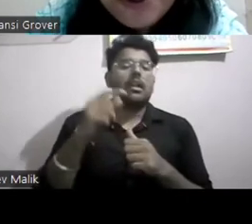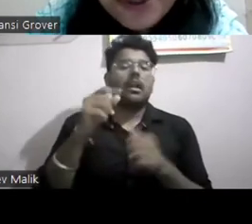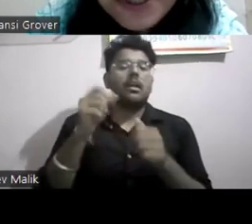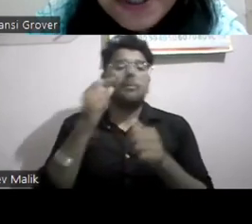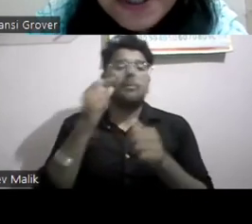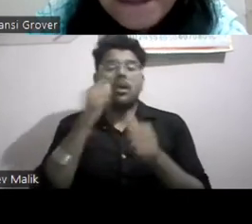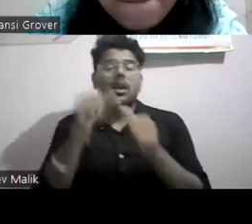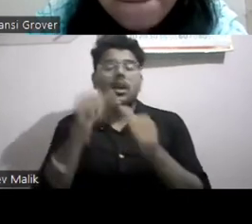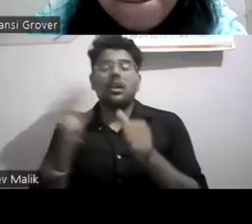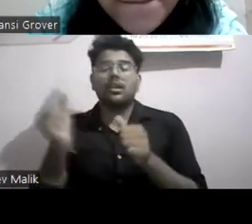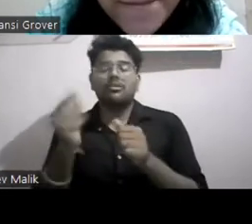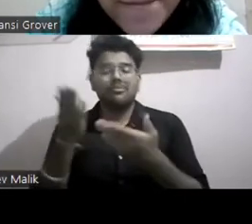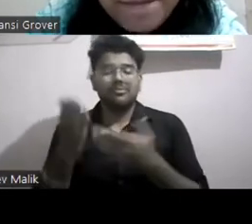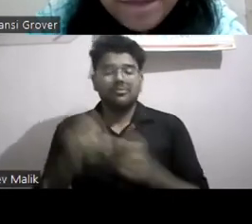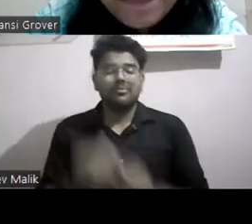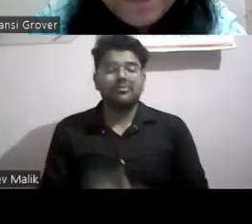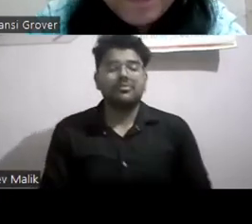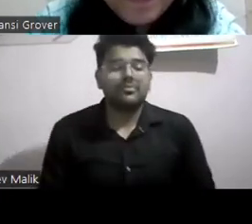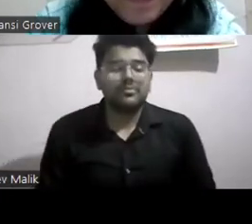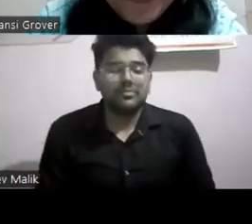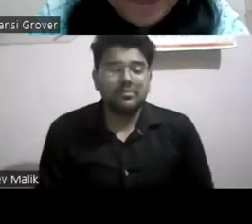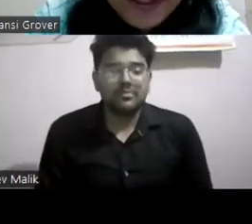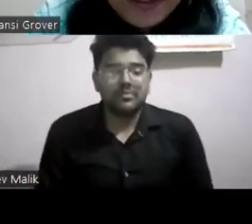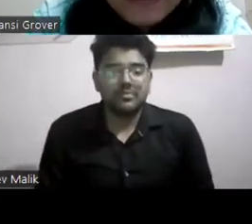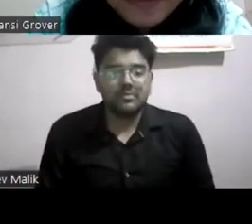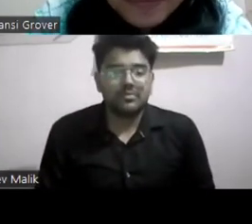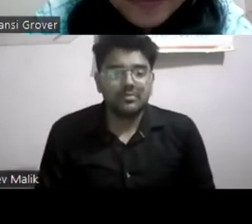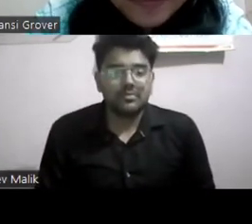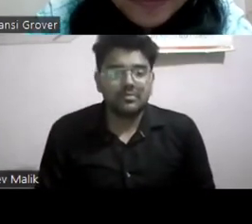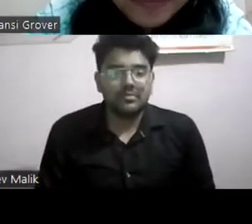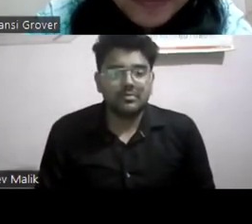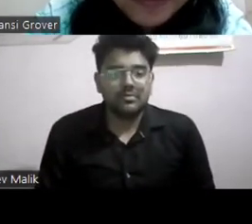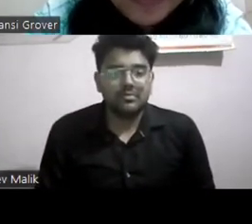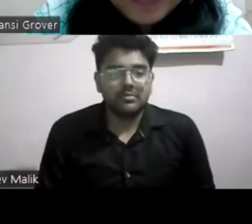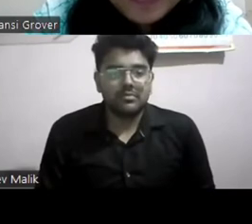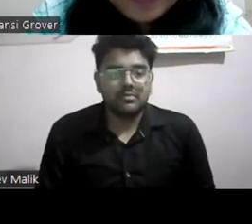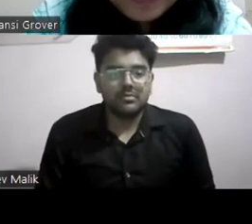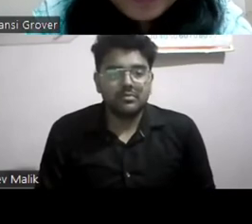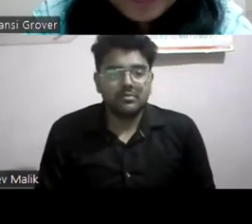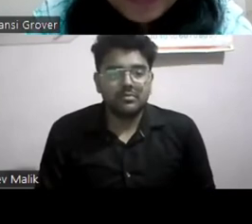for that purpose. Doesn't matter.